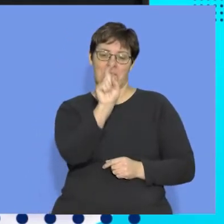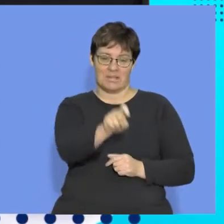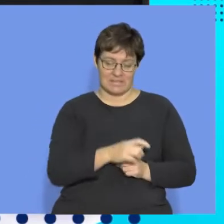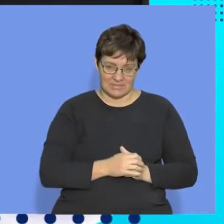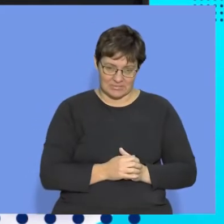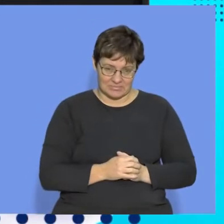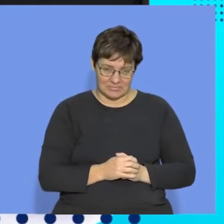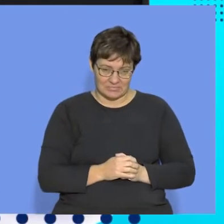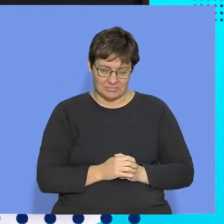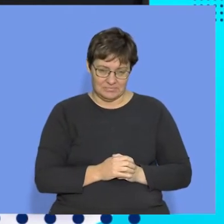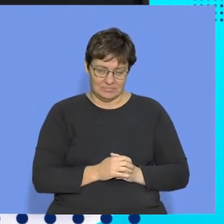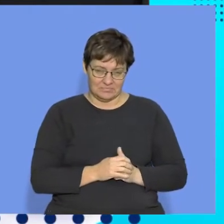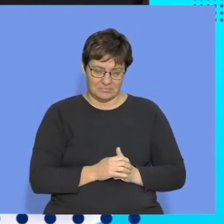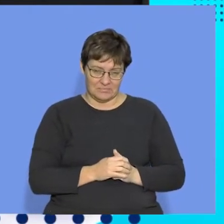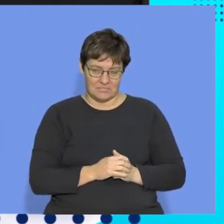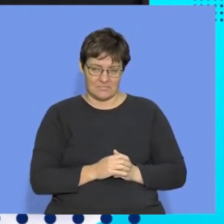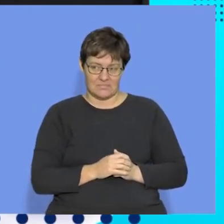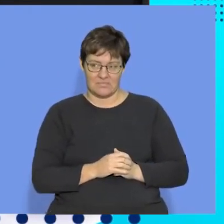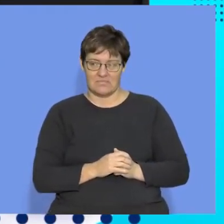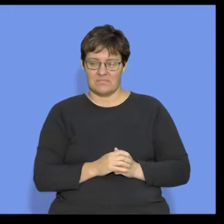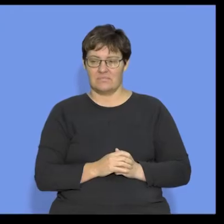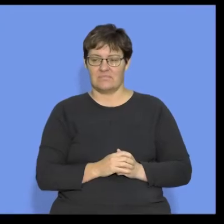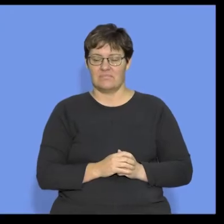that add up to 1. Are you all together? Great.